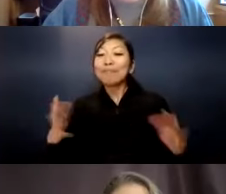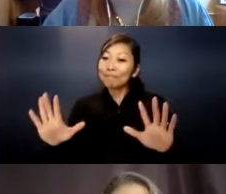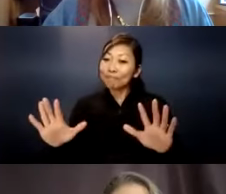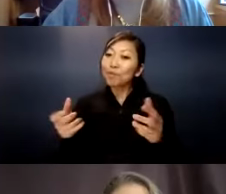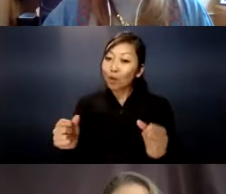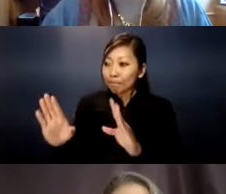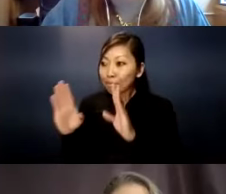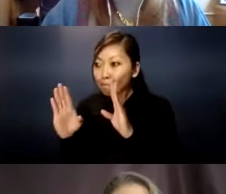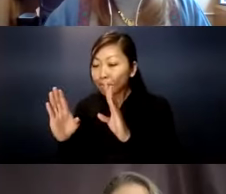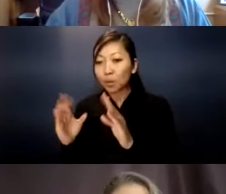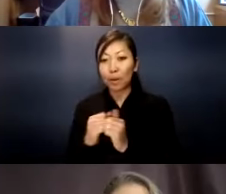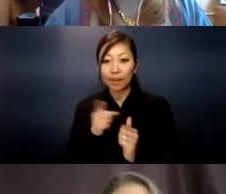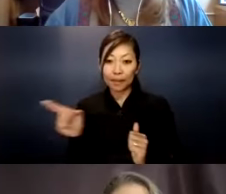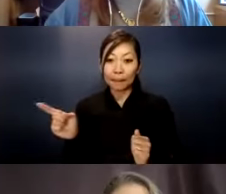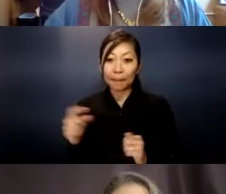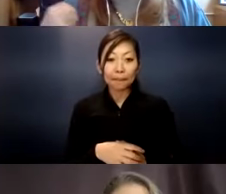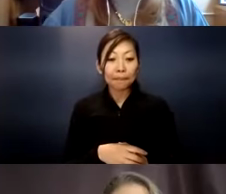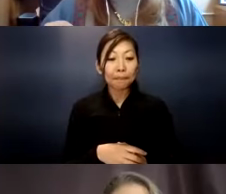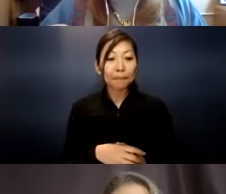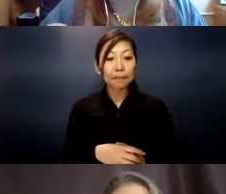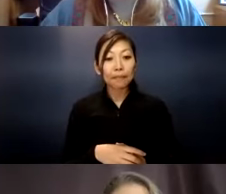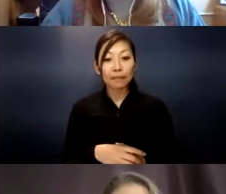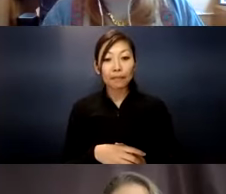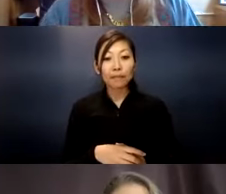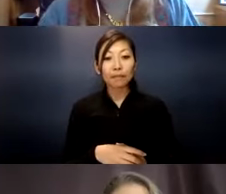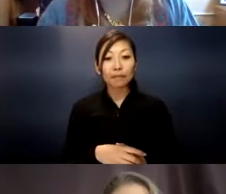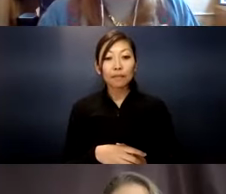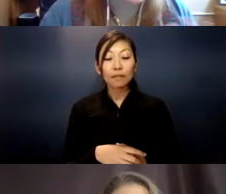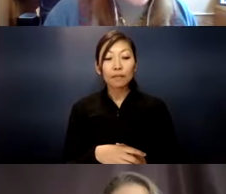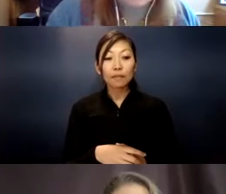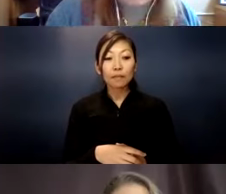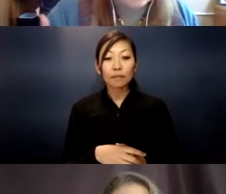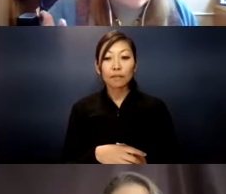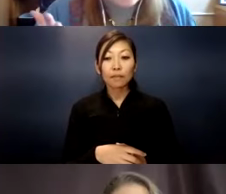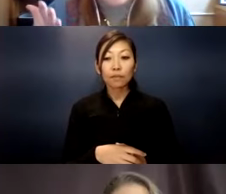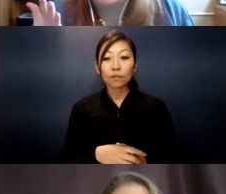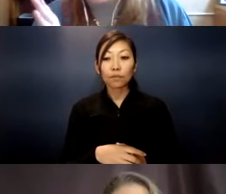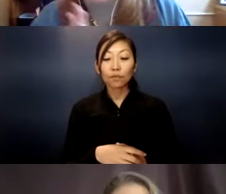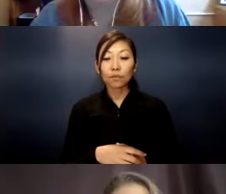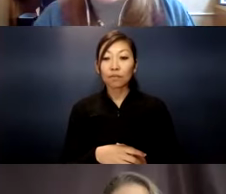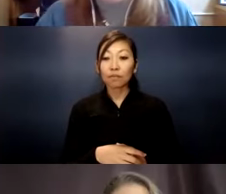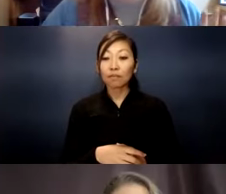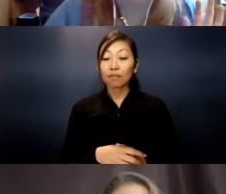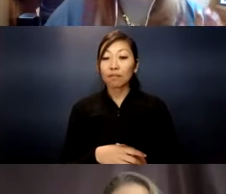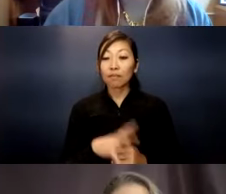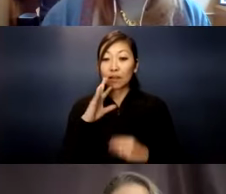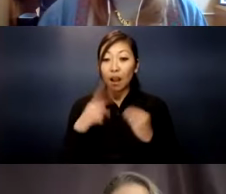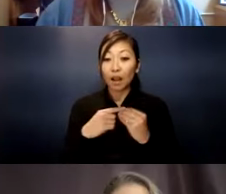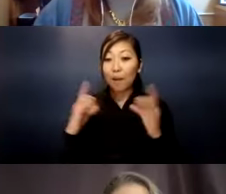people in your life. And then these conversations and talking about dating violence and